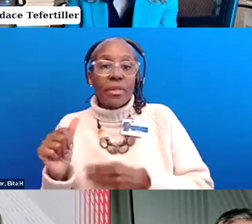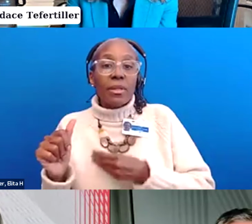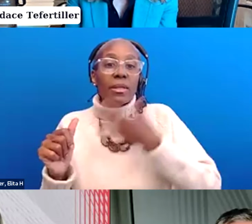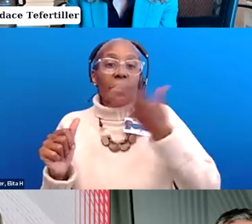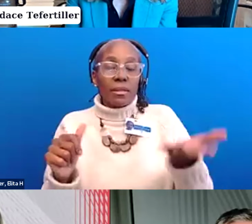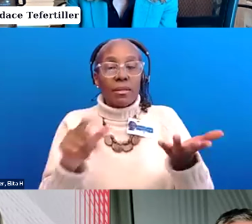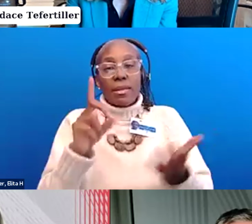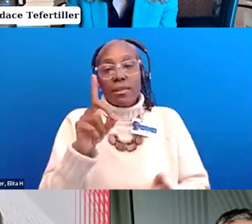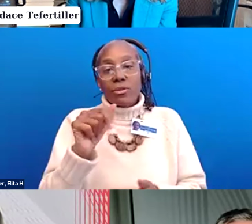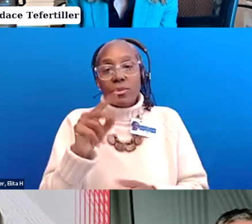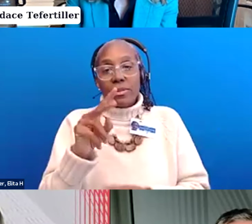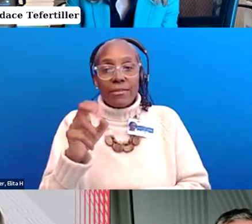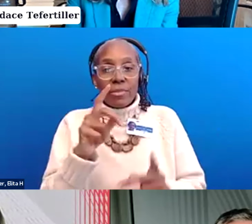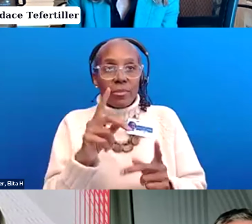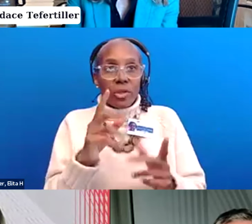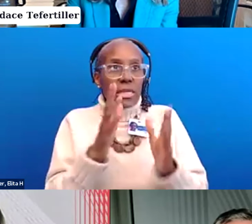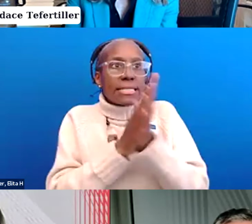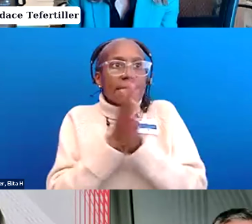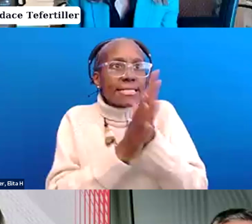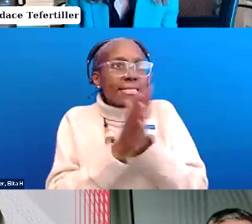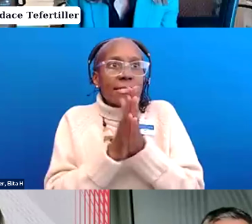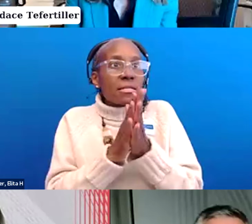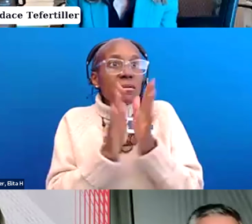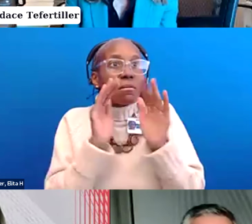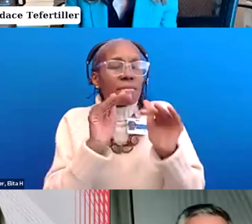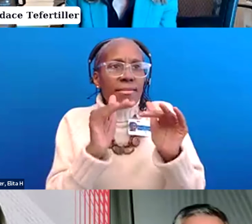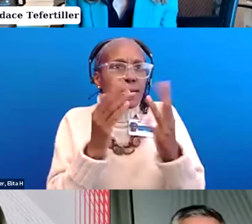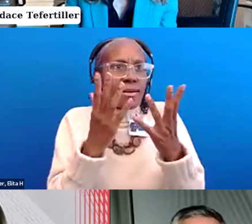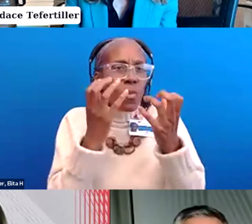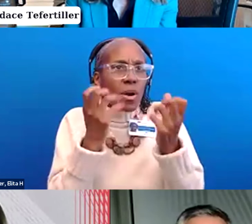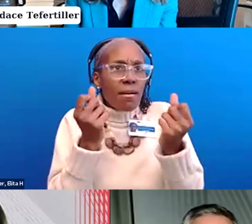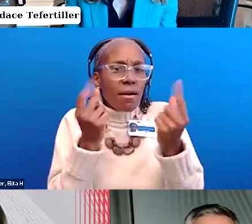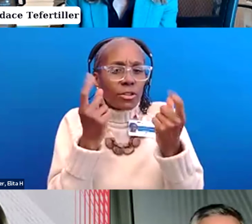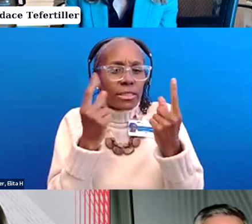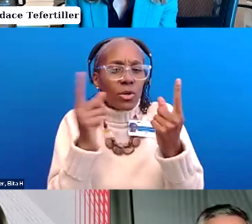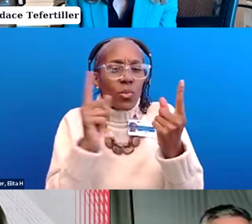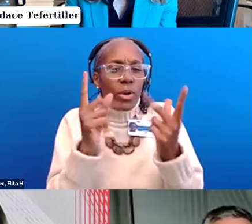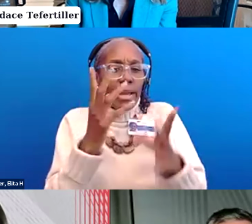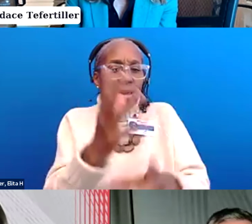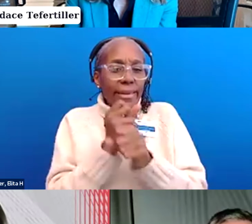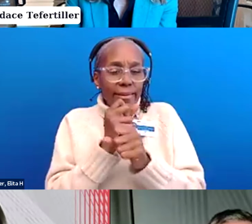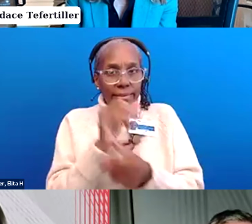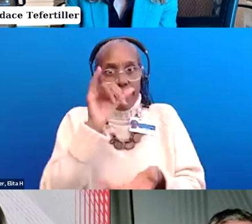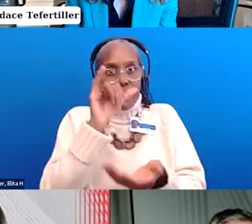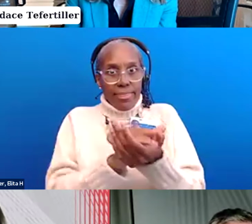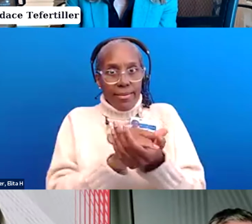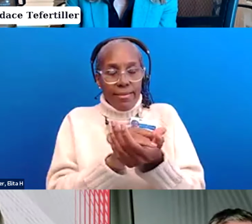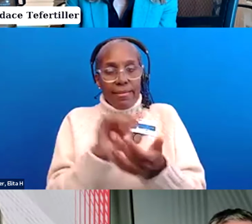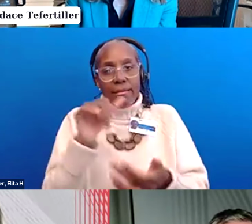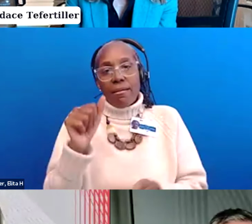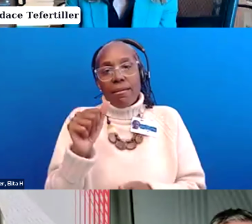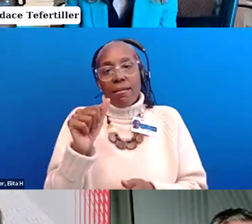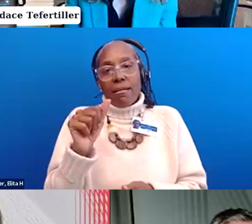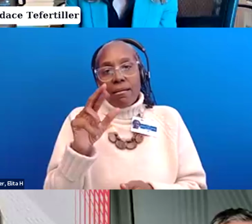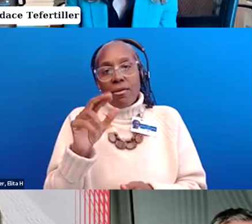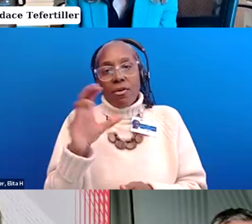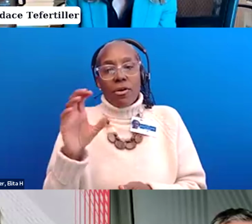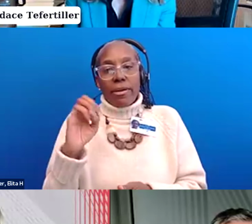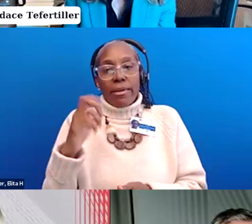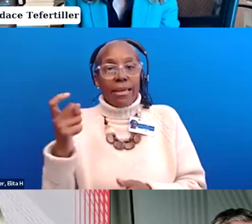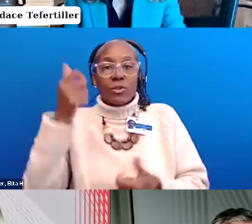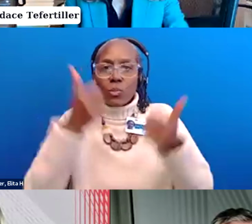Dave. People are chomping on the bit, trying to understand where they can get access to ARC-EX, which clinics